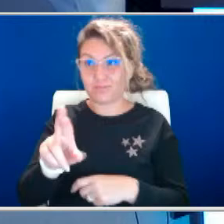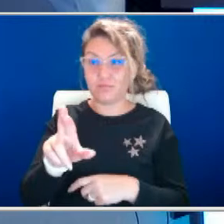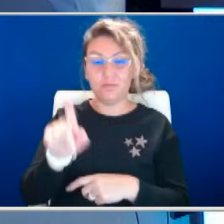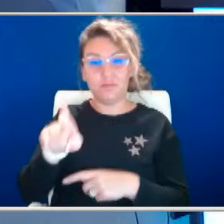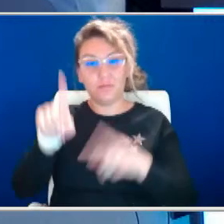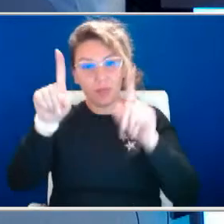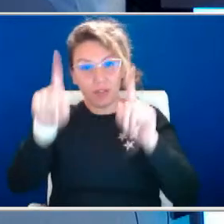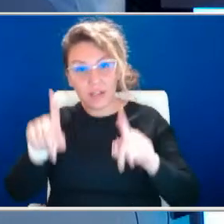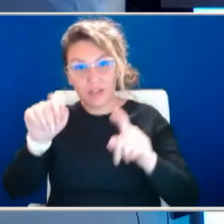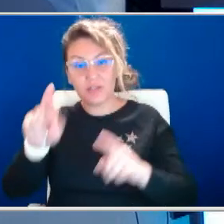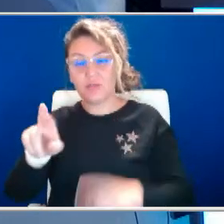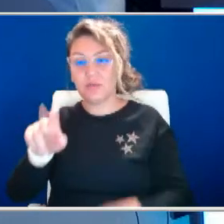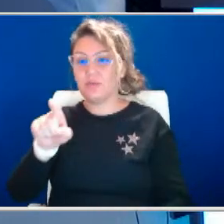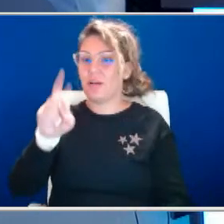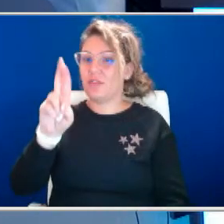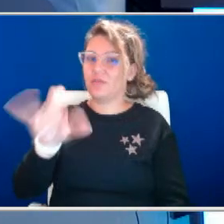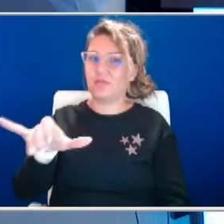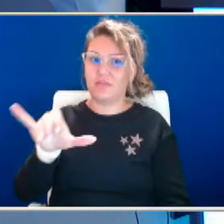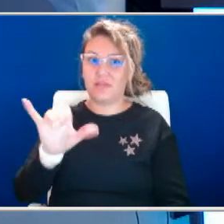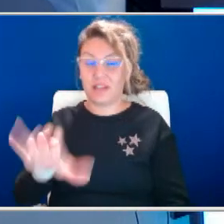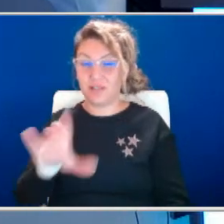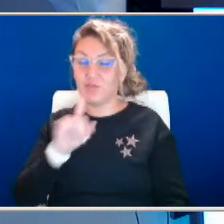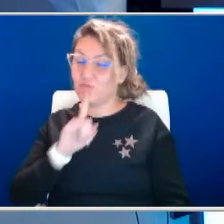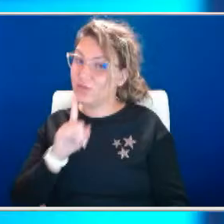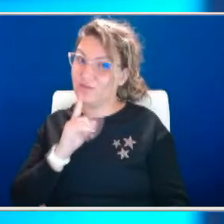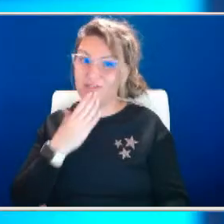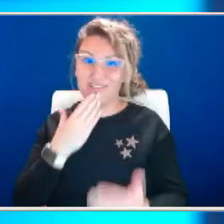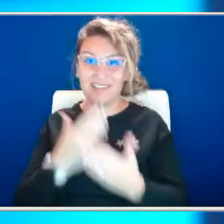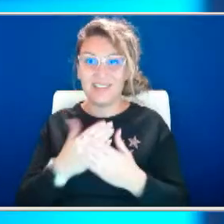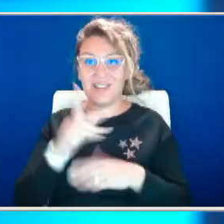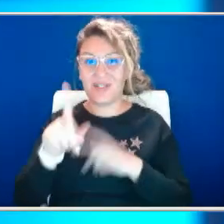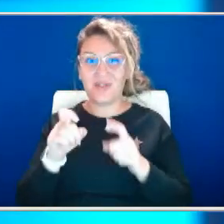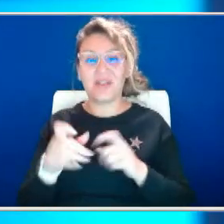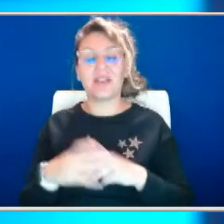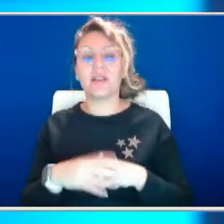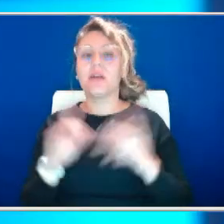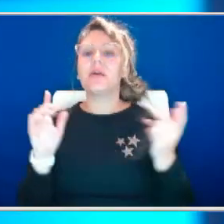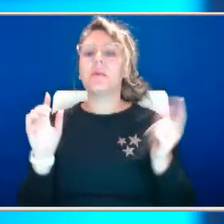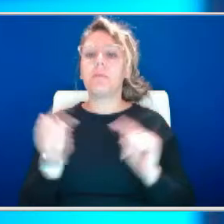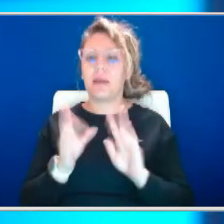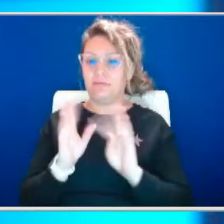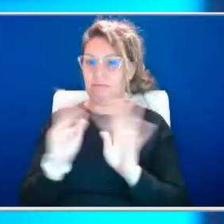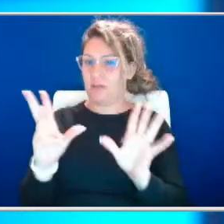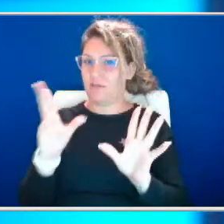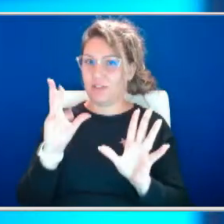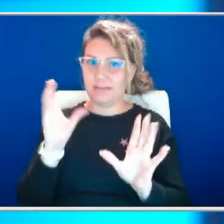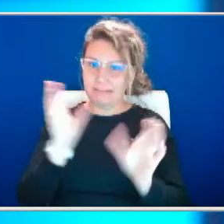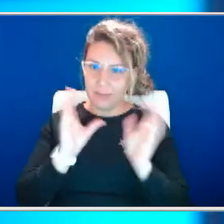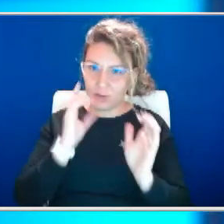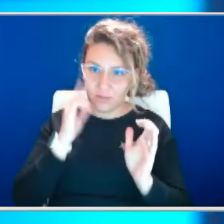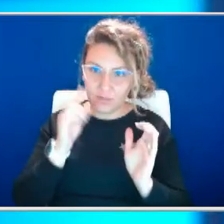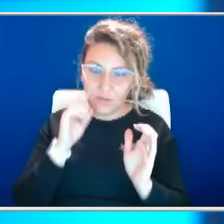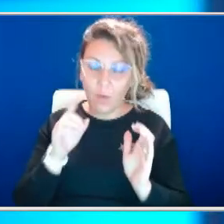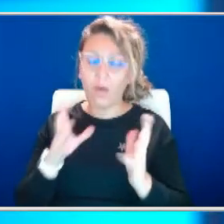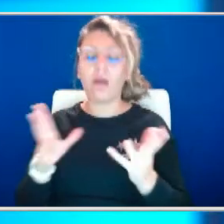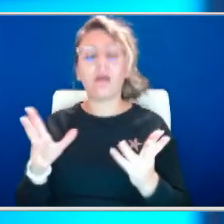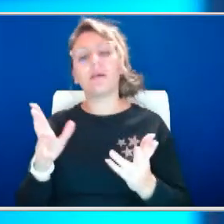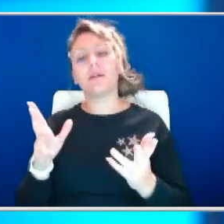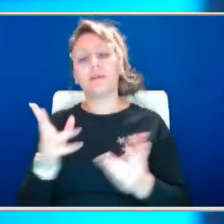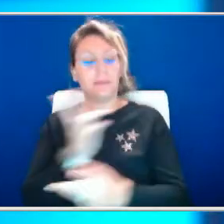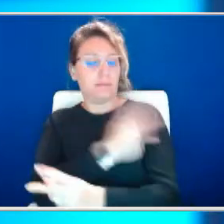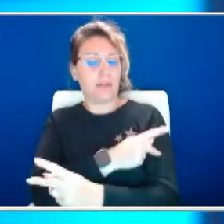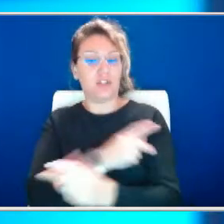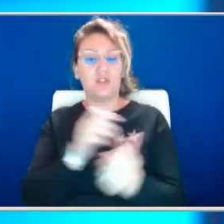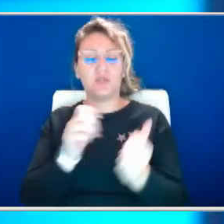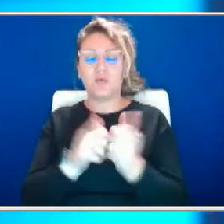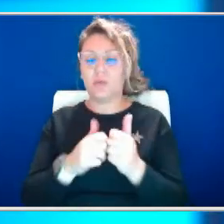x-ray? Yeah, that's a really, really good question. So pain is obviously what we're looking for. We're looking for patients with, significant lower